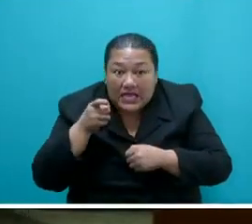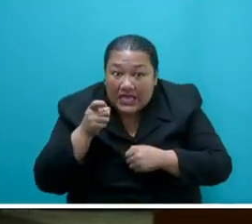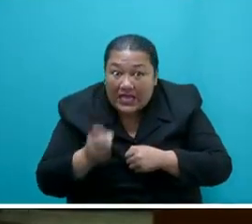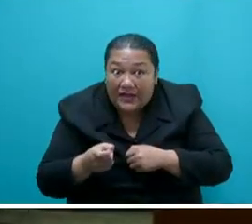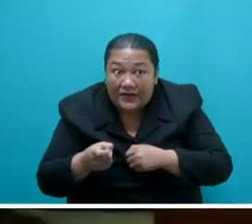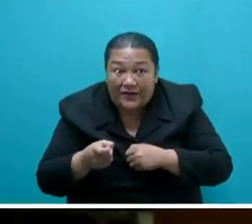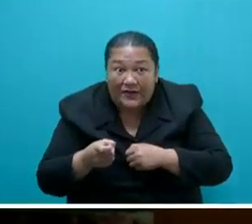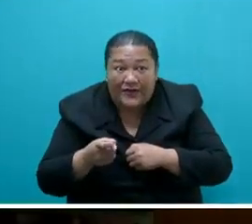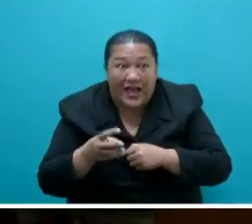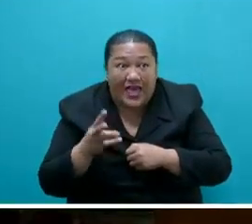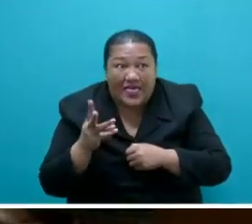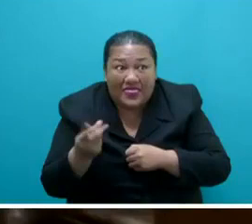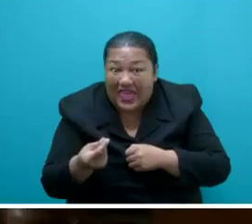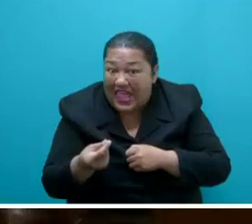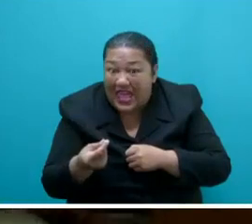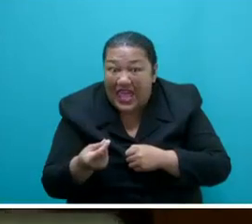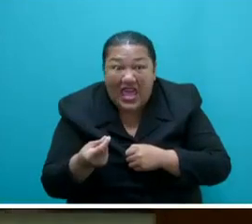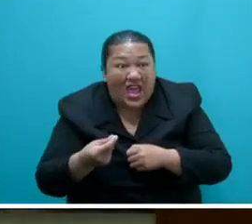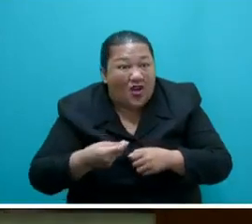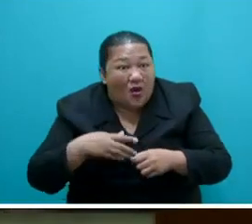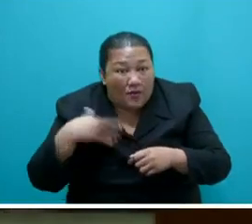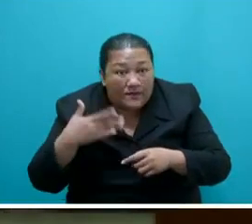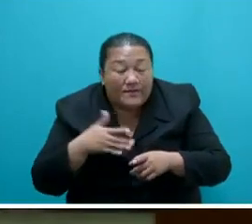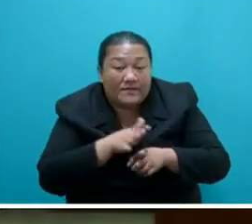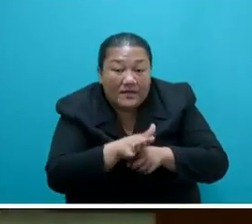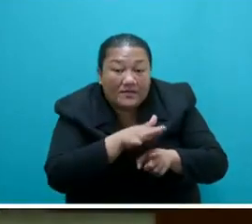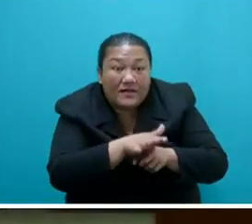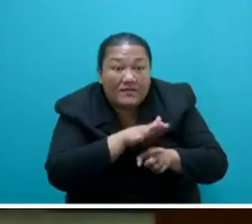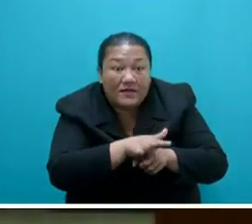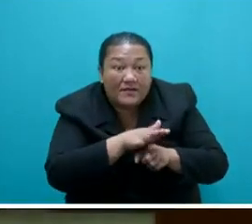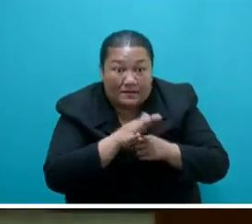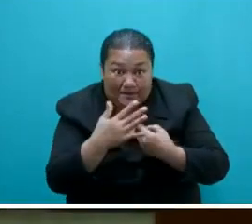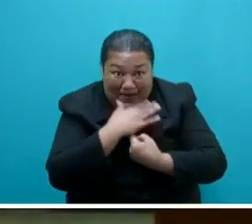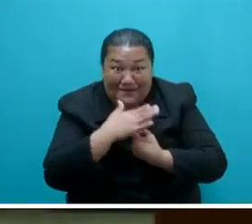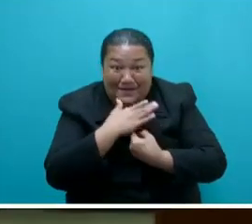leaders or true patriots needed by Fiji of today.